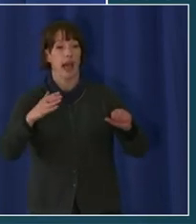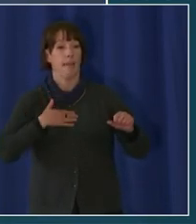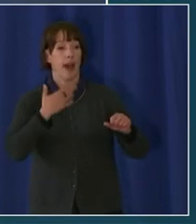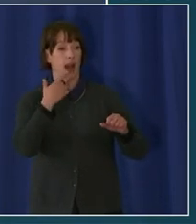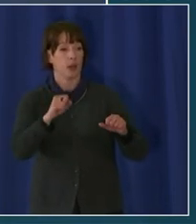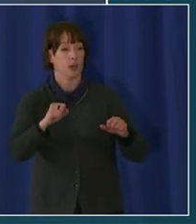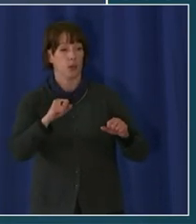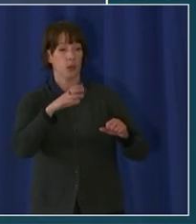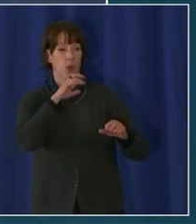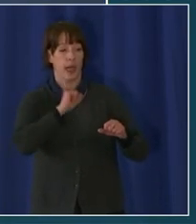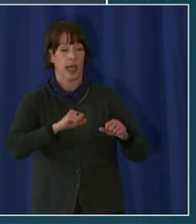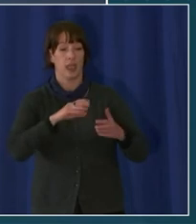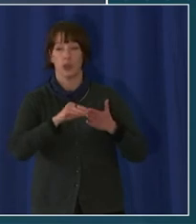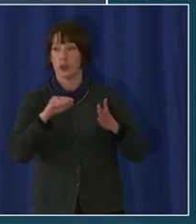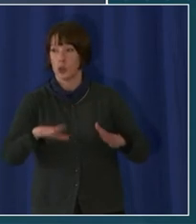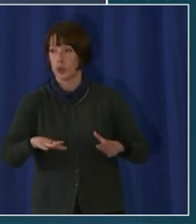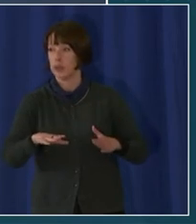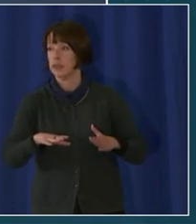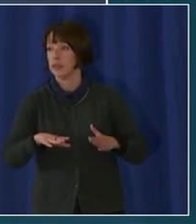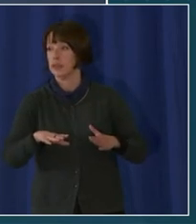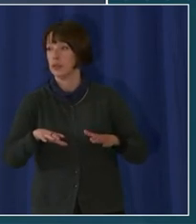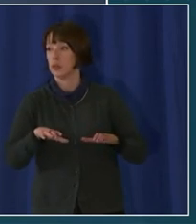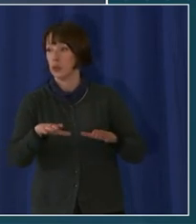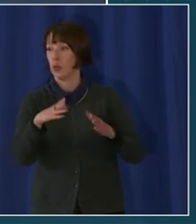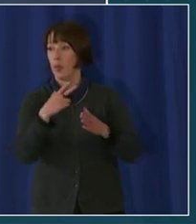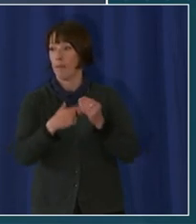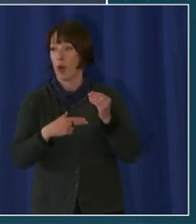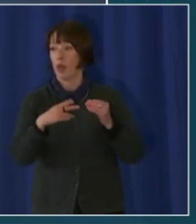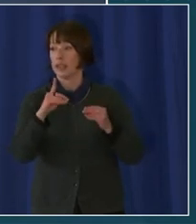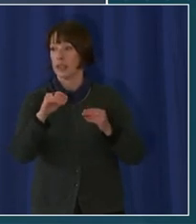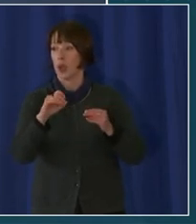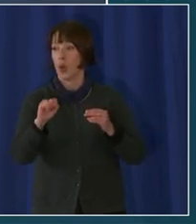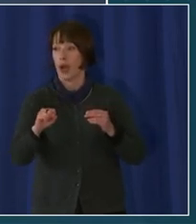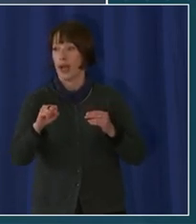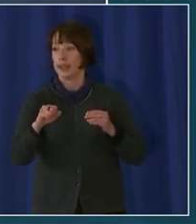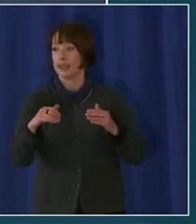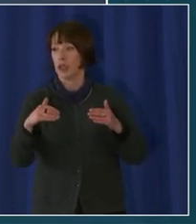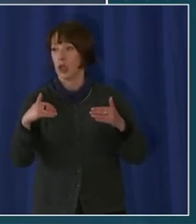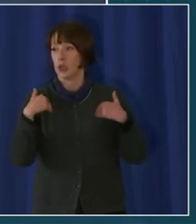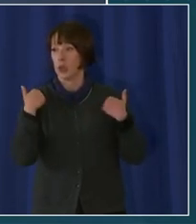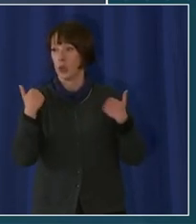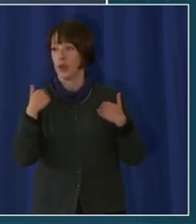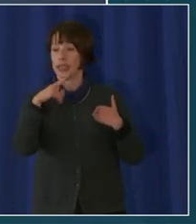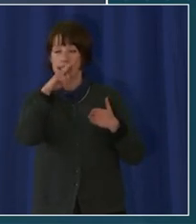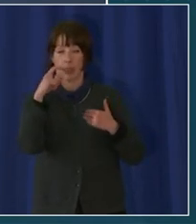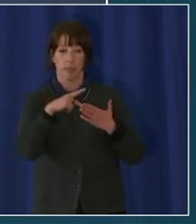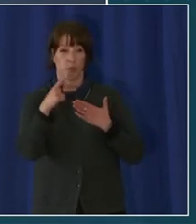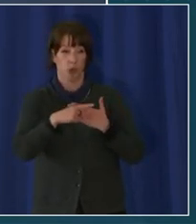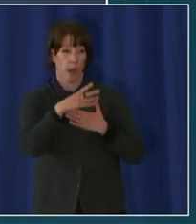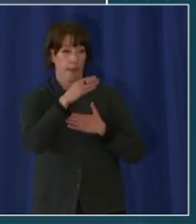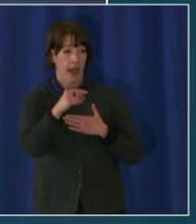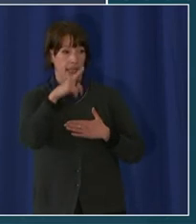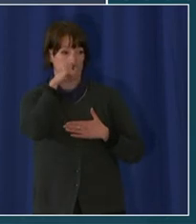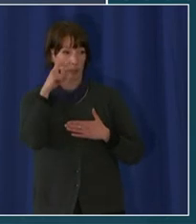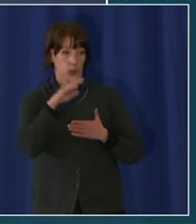school age student do both the DOES Summer Youth Employment Program and summer school?